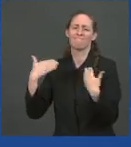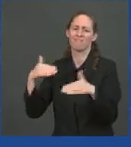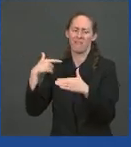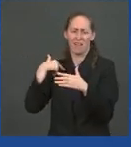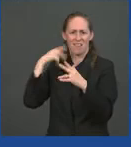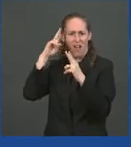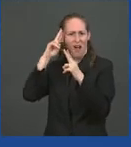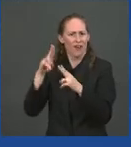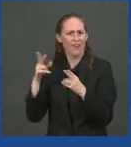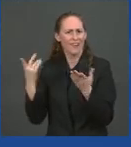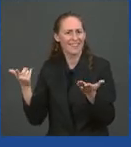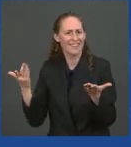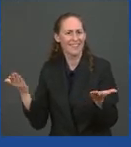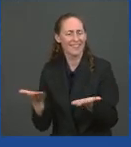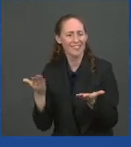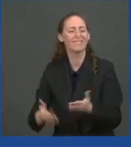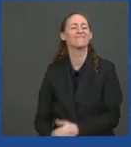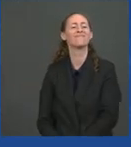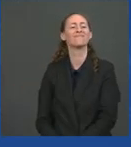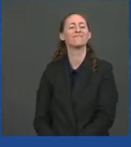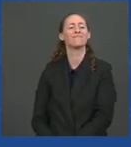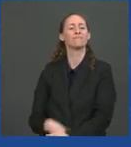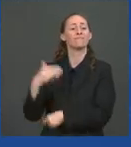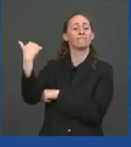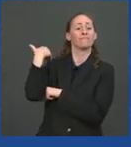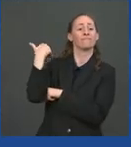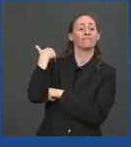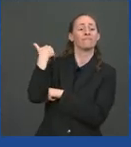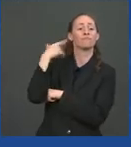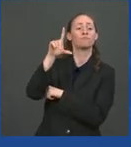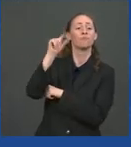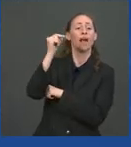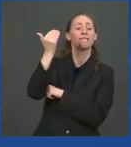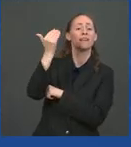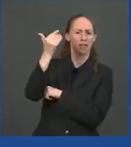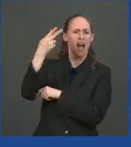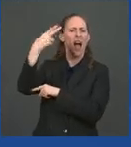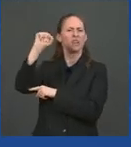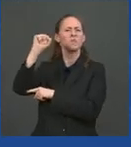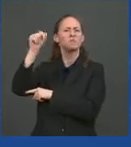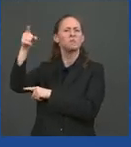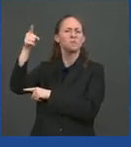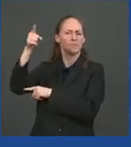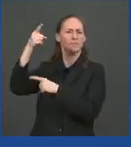2015, he was the Delaware High School Boys Basketball Player of the Year.